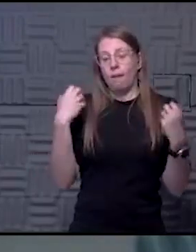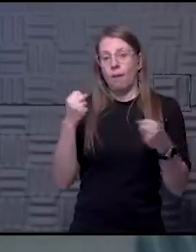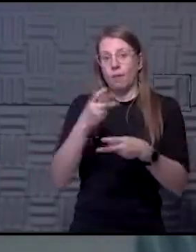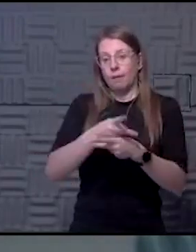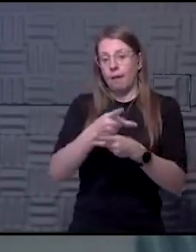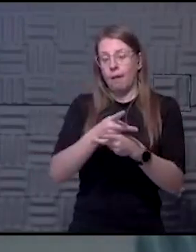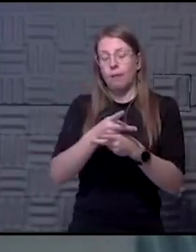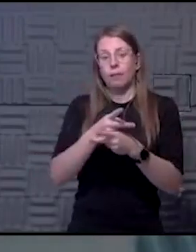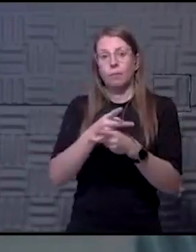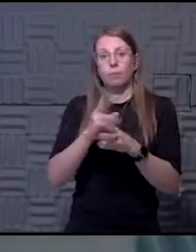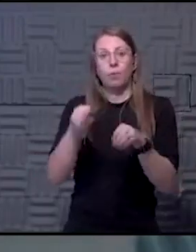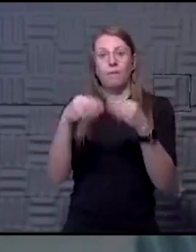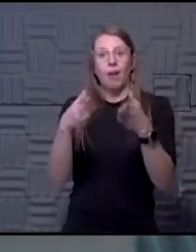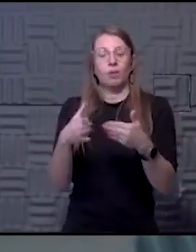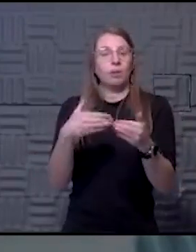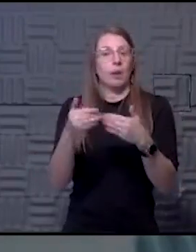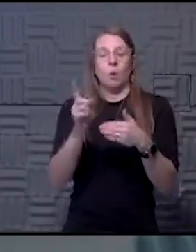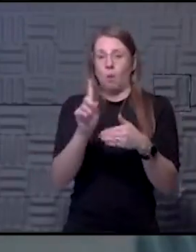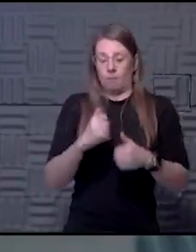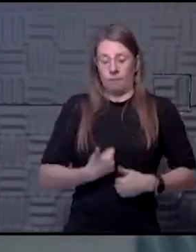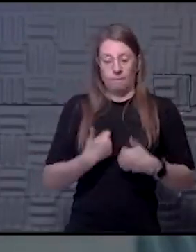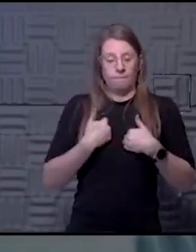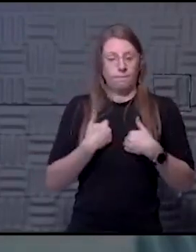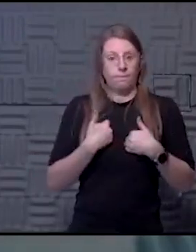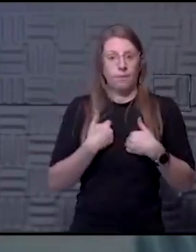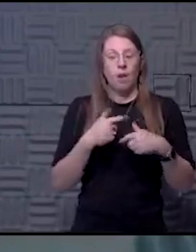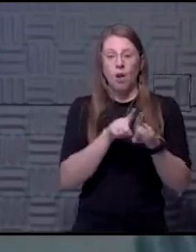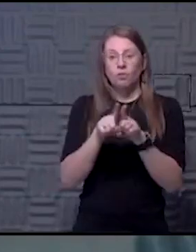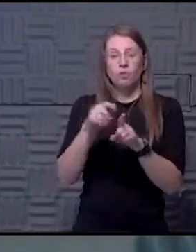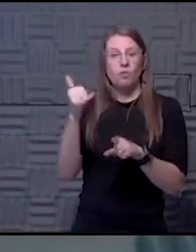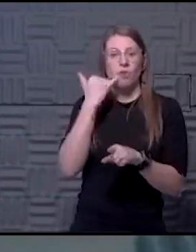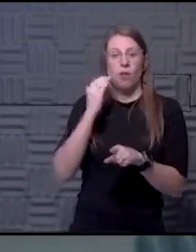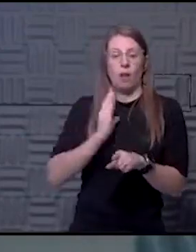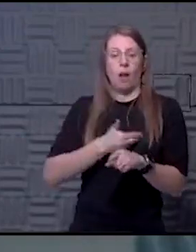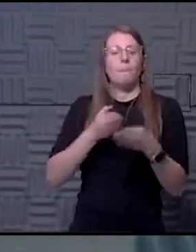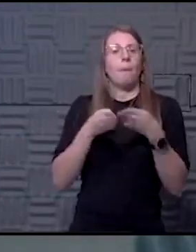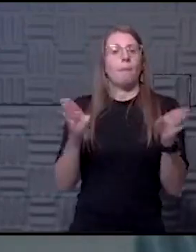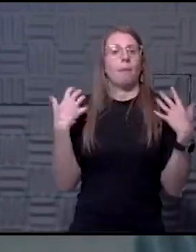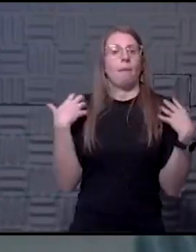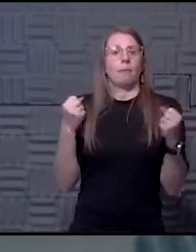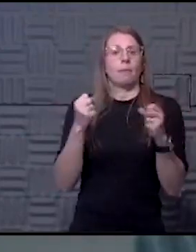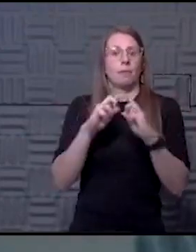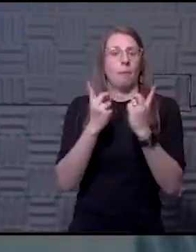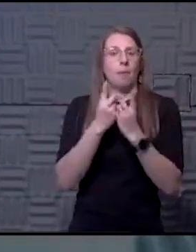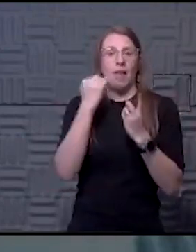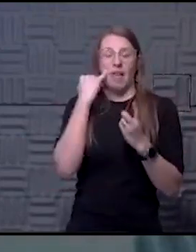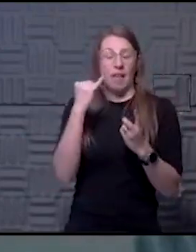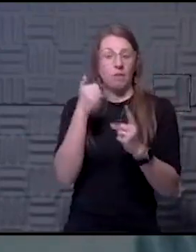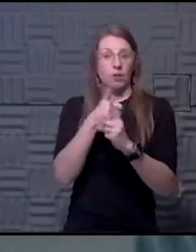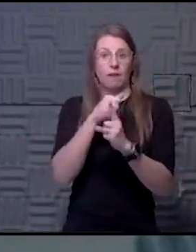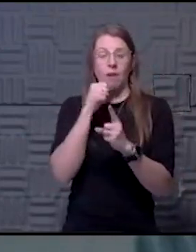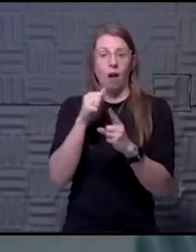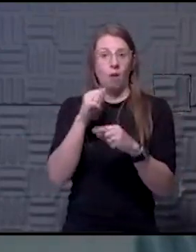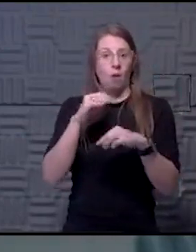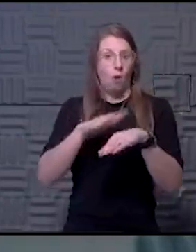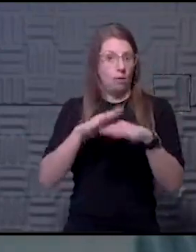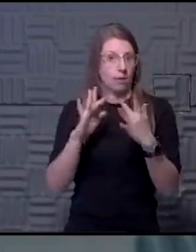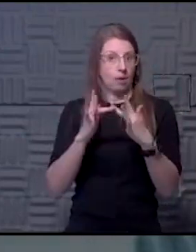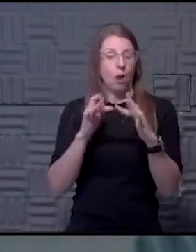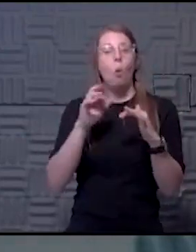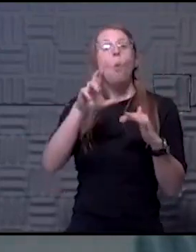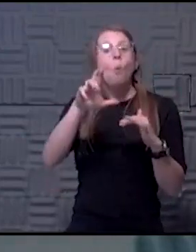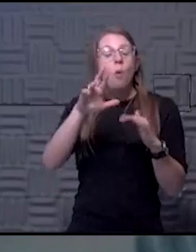matter your jurisdiction, or certainly you can always call our public health department if you're, first of all, not on the internet,